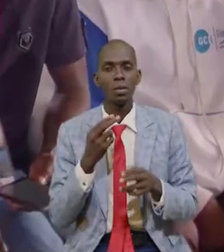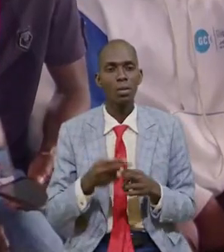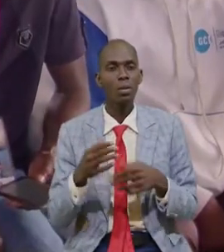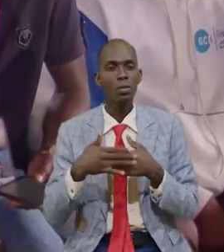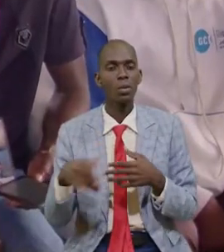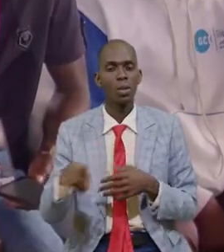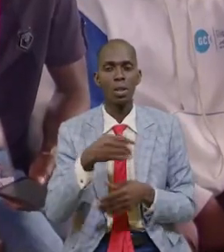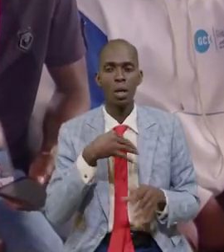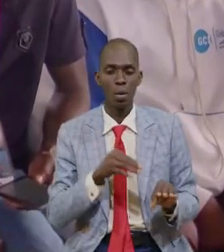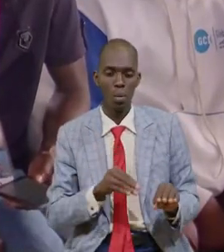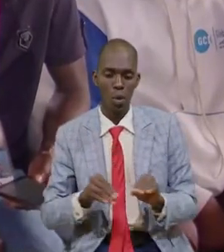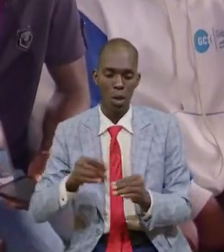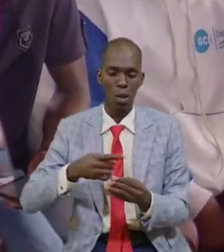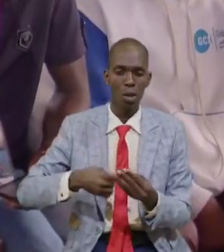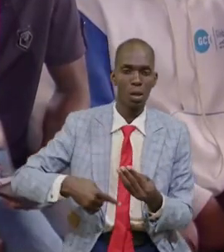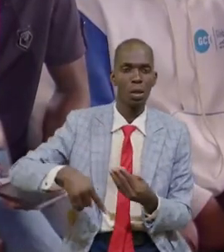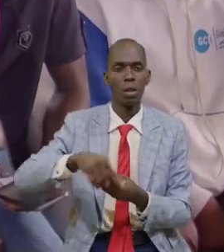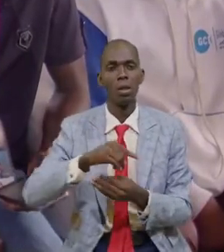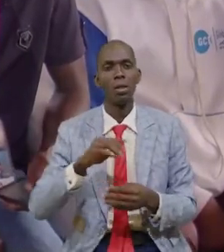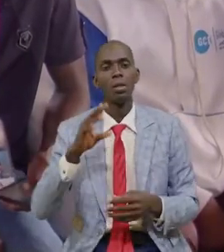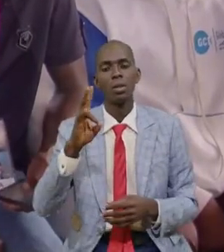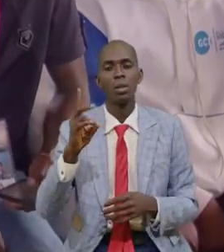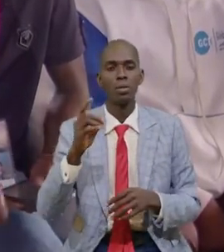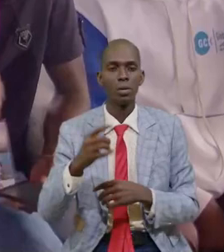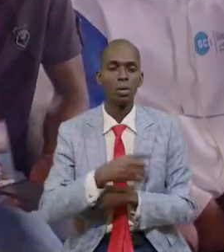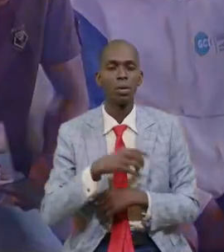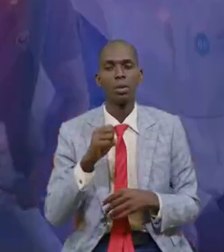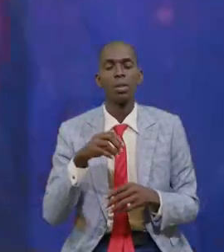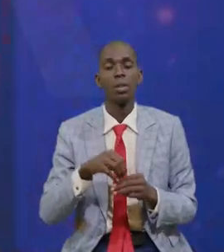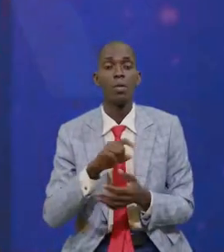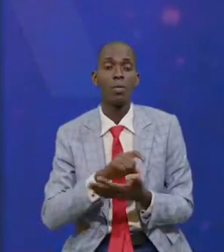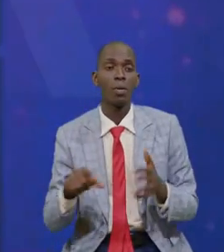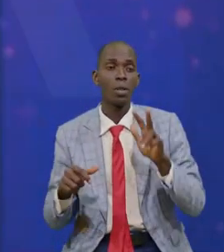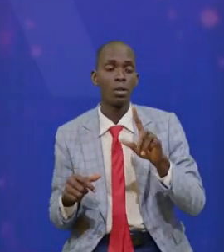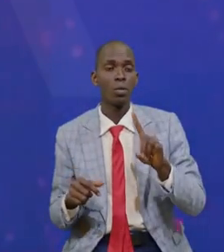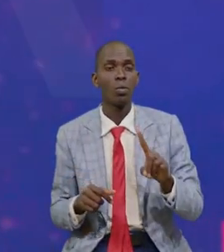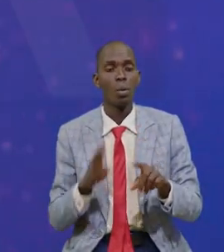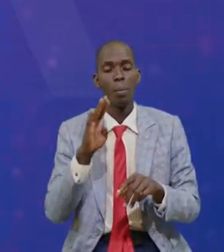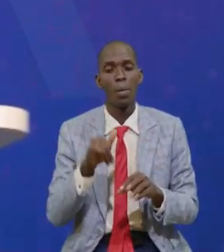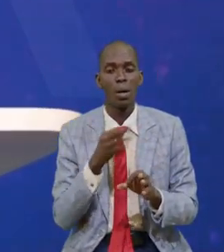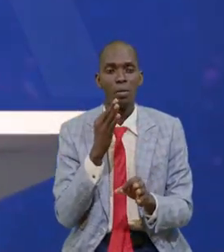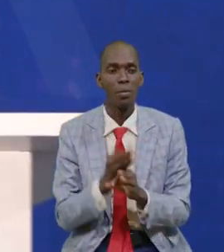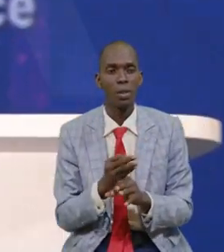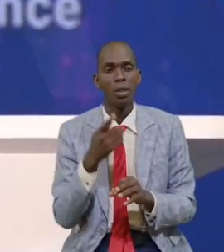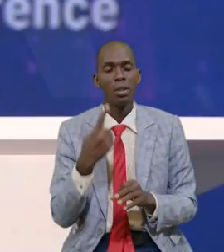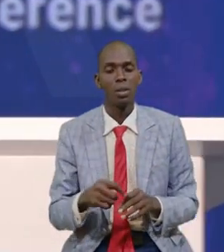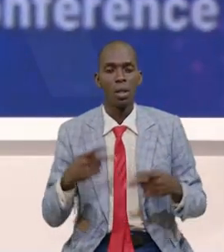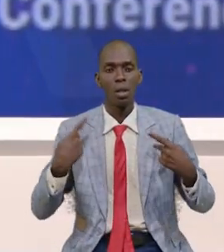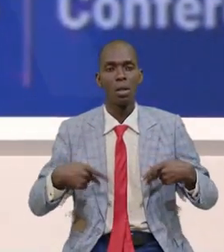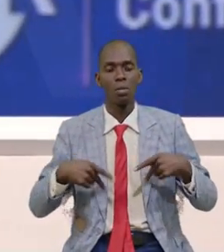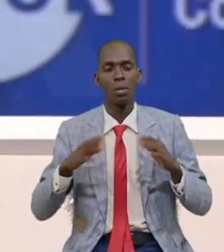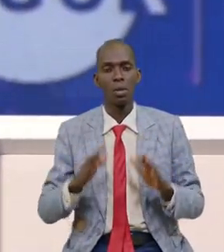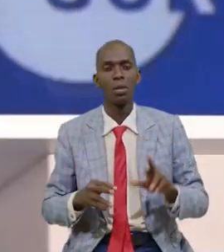about 7 days. Look at verse 31. In verse 31, by faith, the harlot